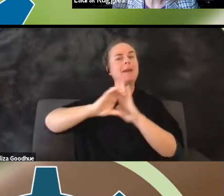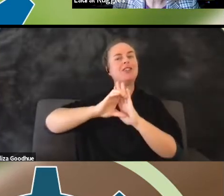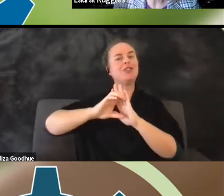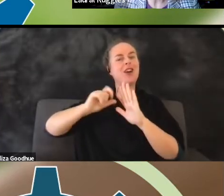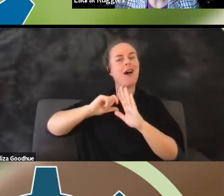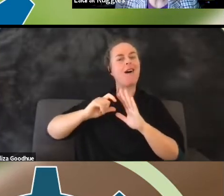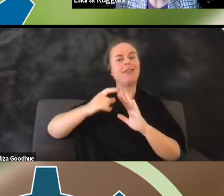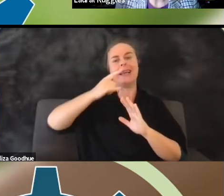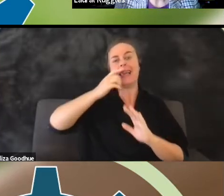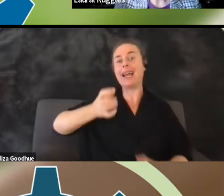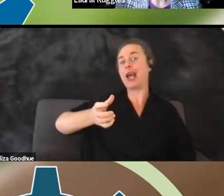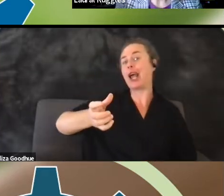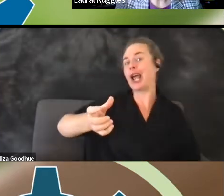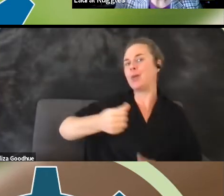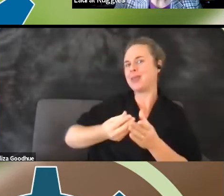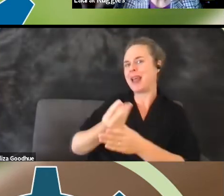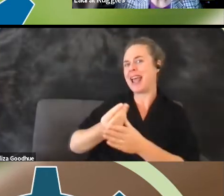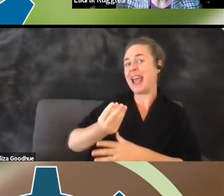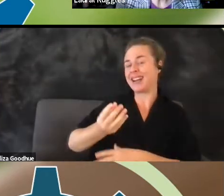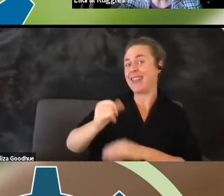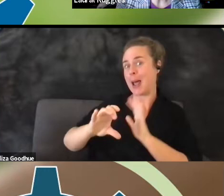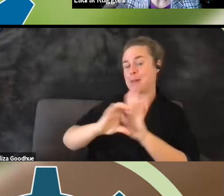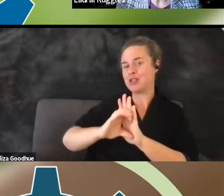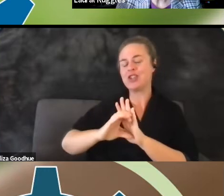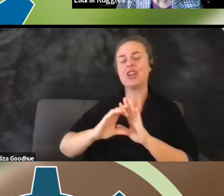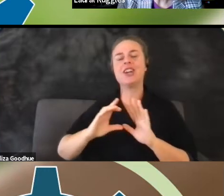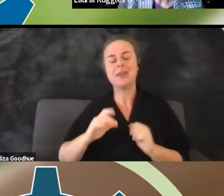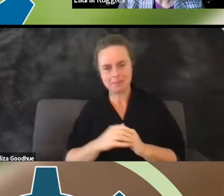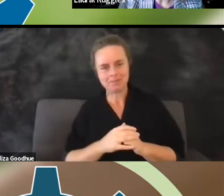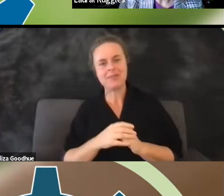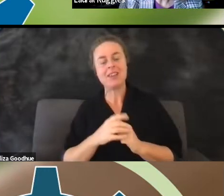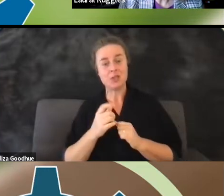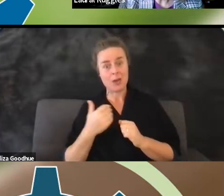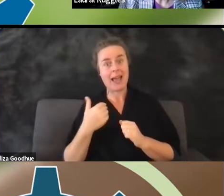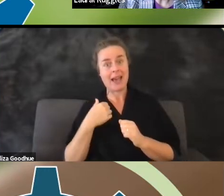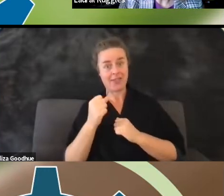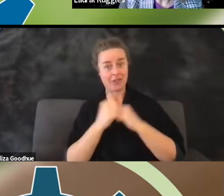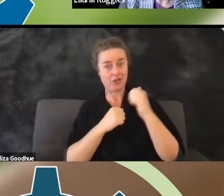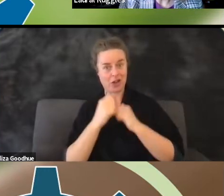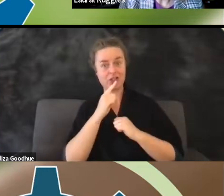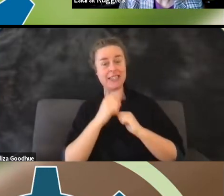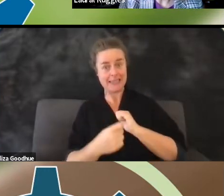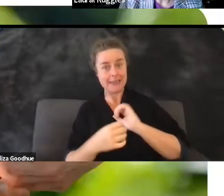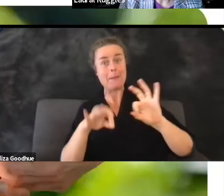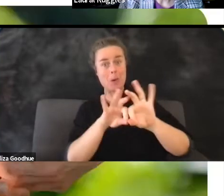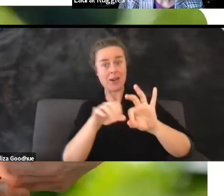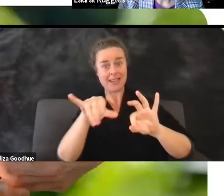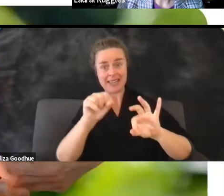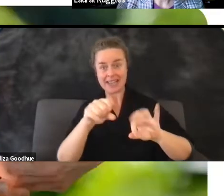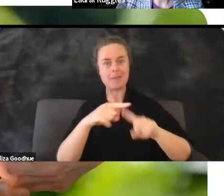attempt to show that having these frameworks and that structure is important, but it's not all that you